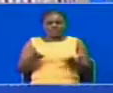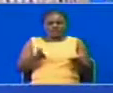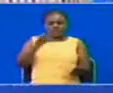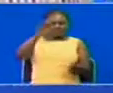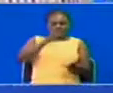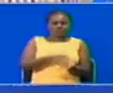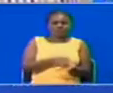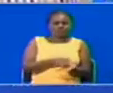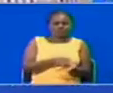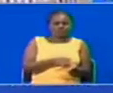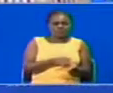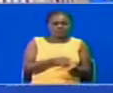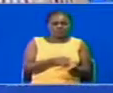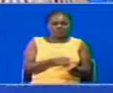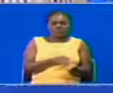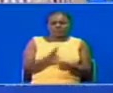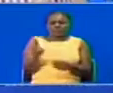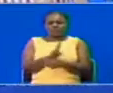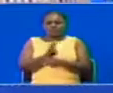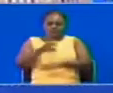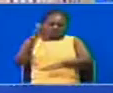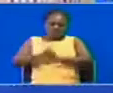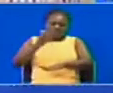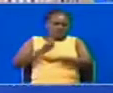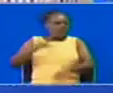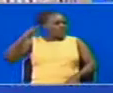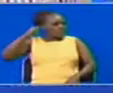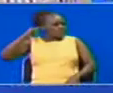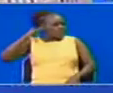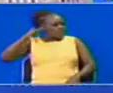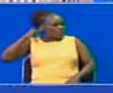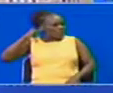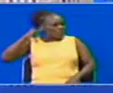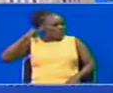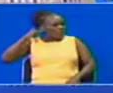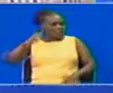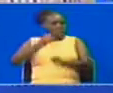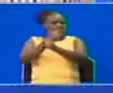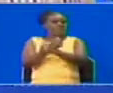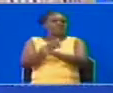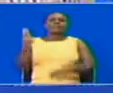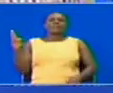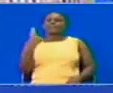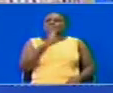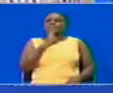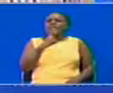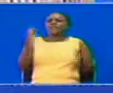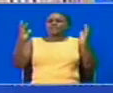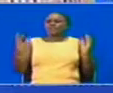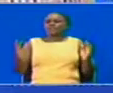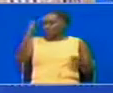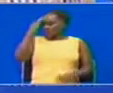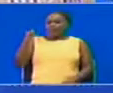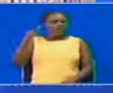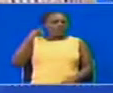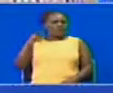to users. The use of counterfeit devices poses a great security threat because such devices